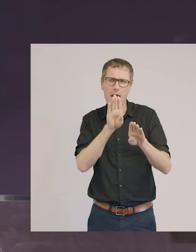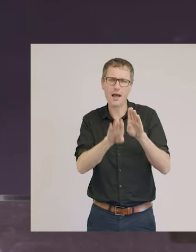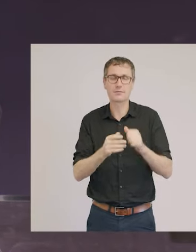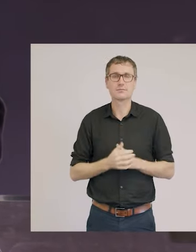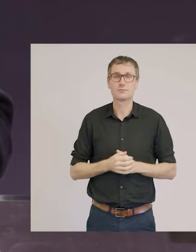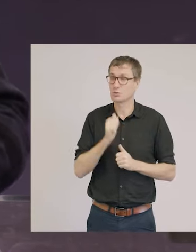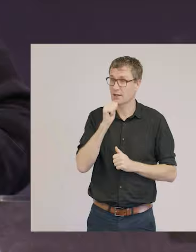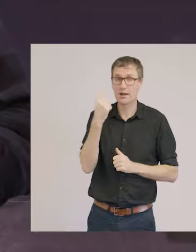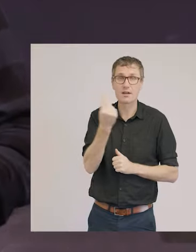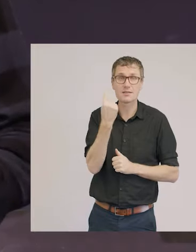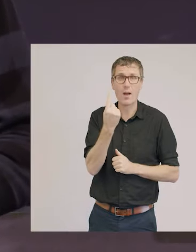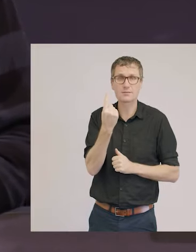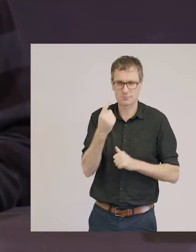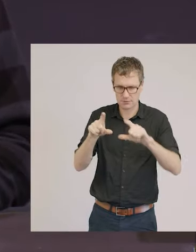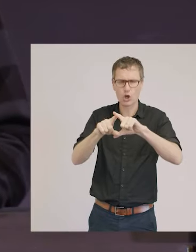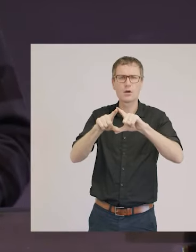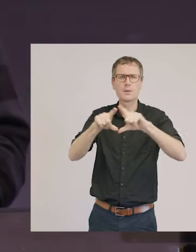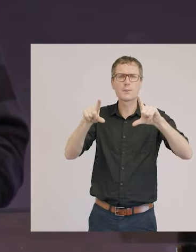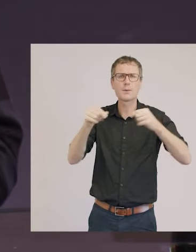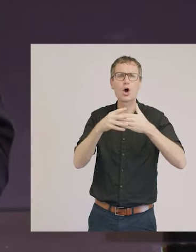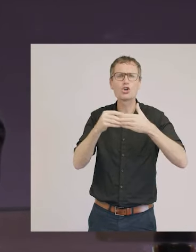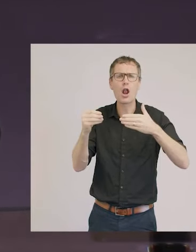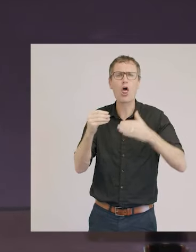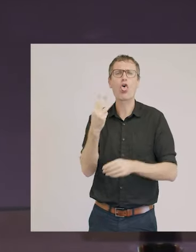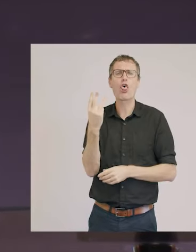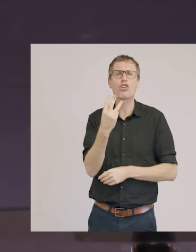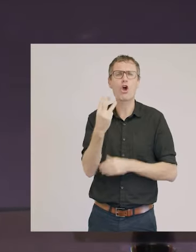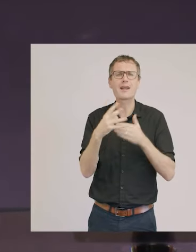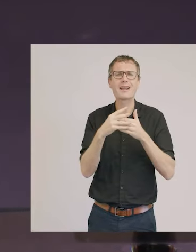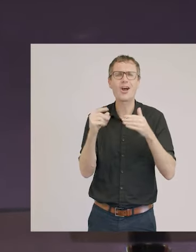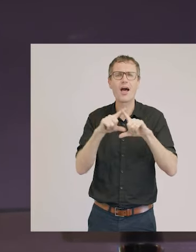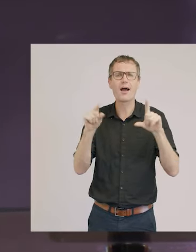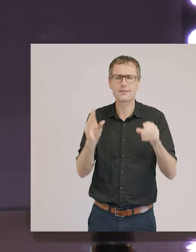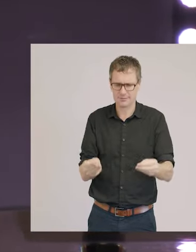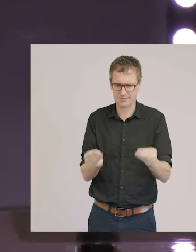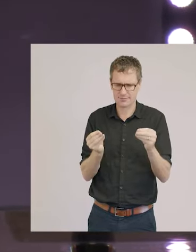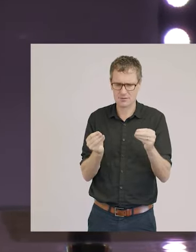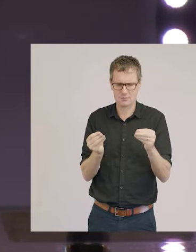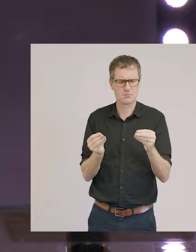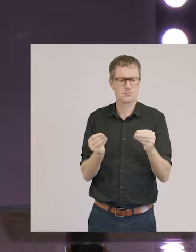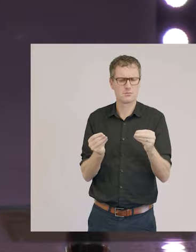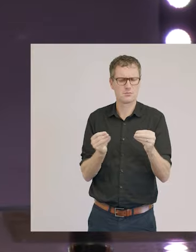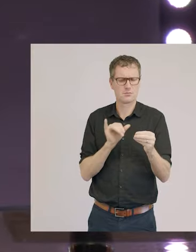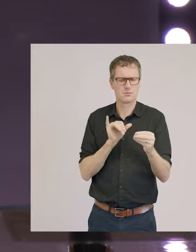circulation. If somebody handed you a $13 bill, would you be slightly suspicious?